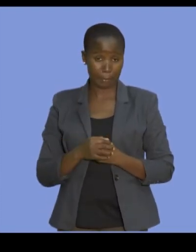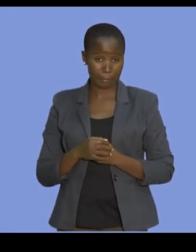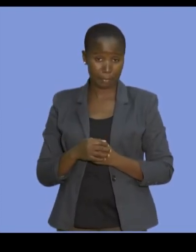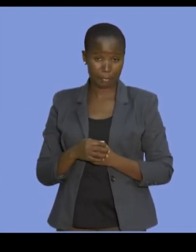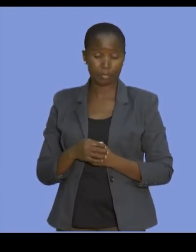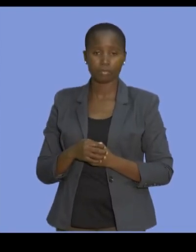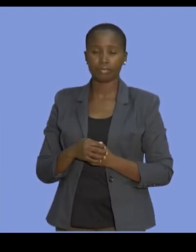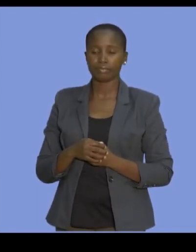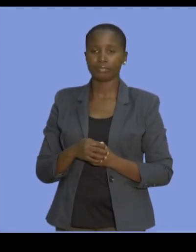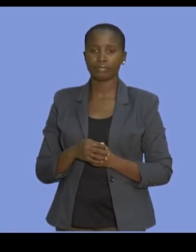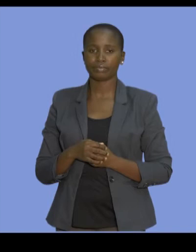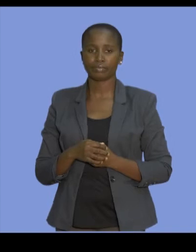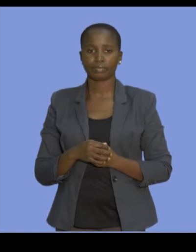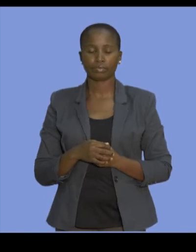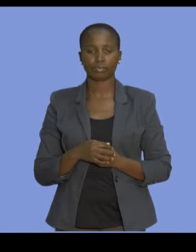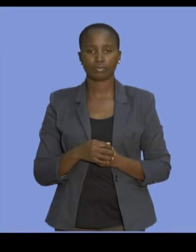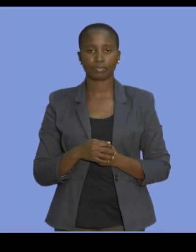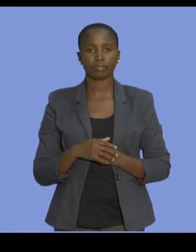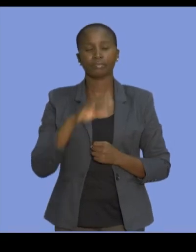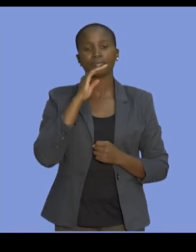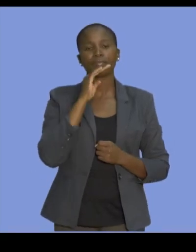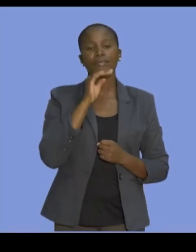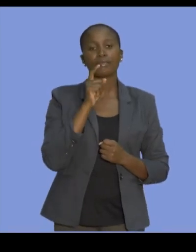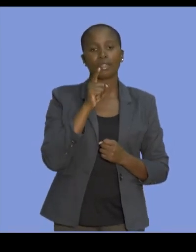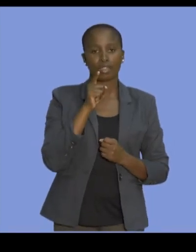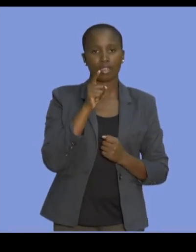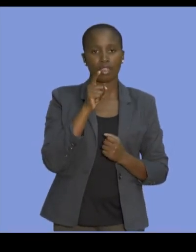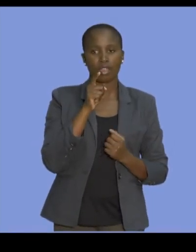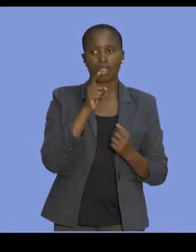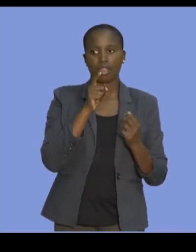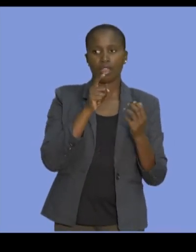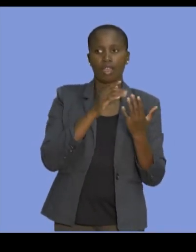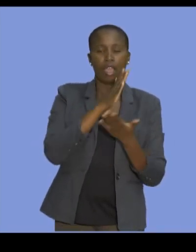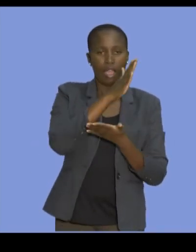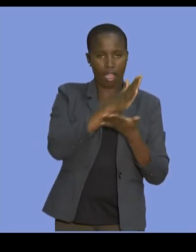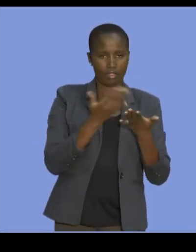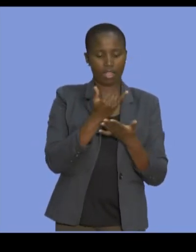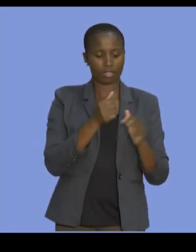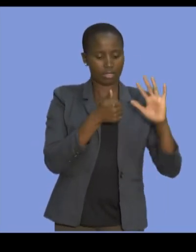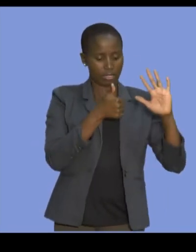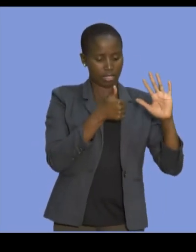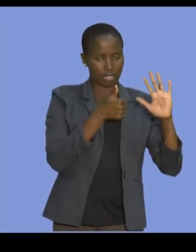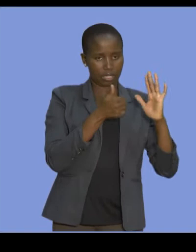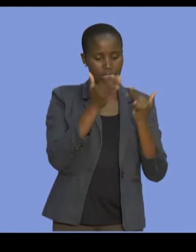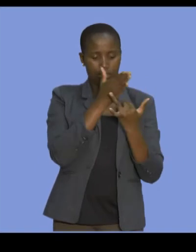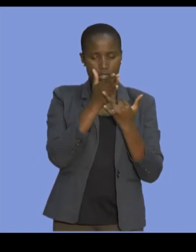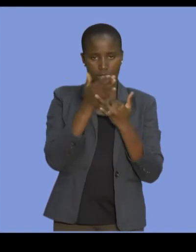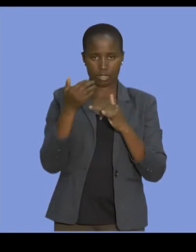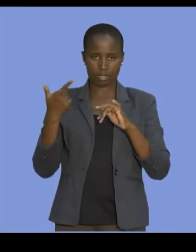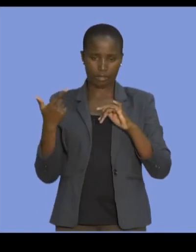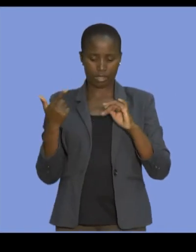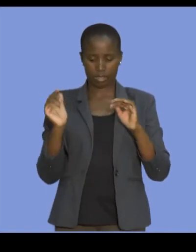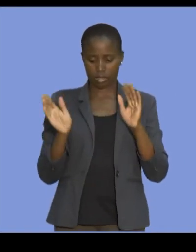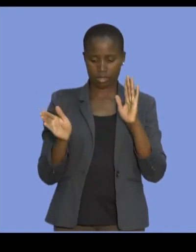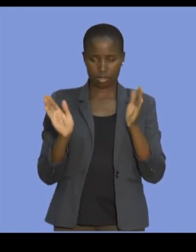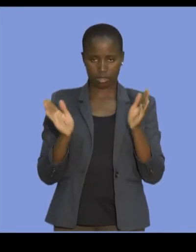it will be halfway between 6 and 7. So if you look at the data, this is position